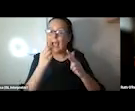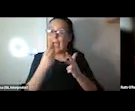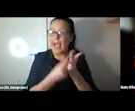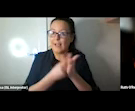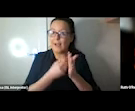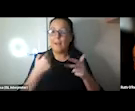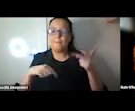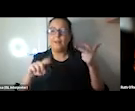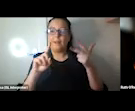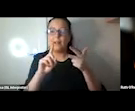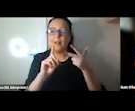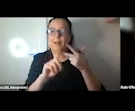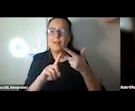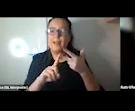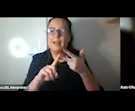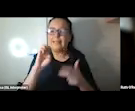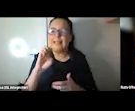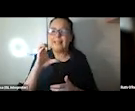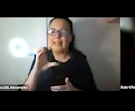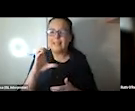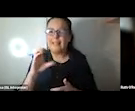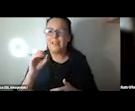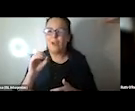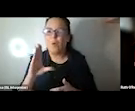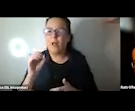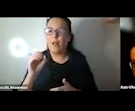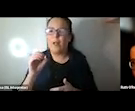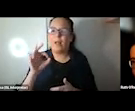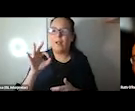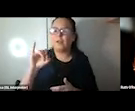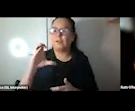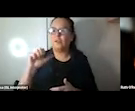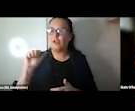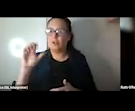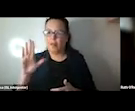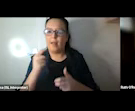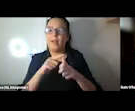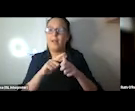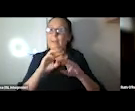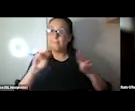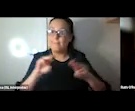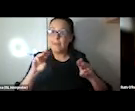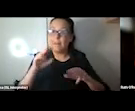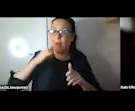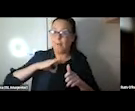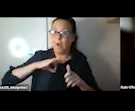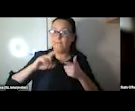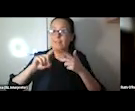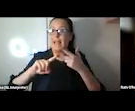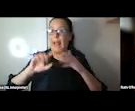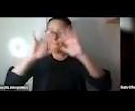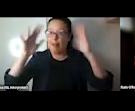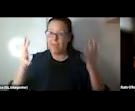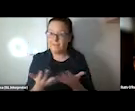of sustainability, often referred to, of course, as people, profit, and planet. And while universal design clearly has a